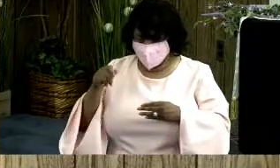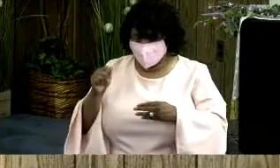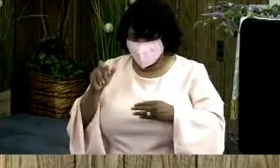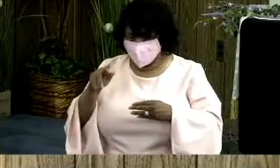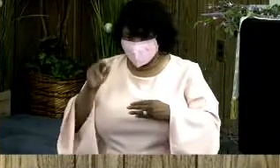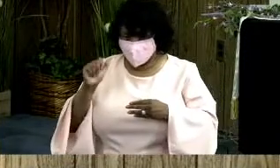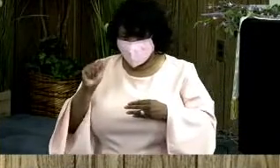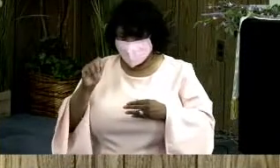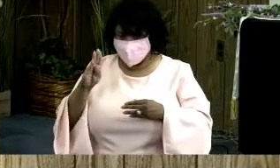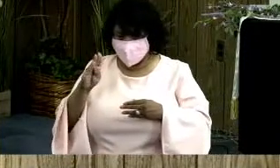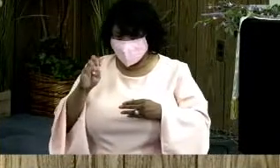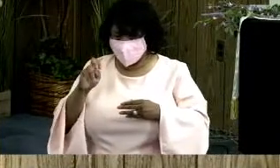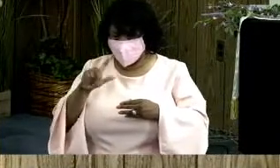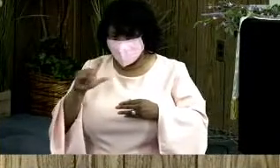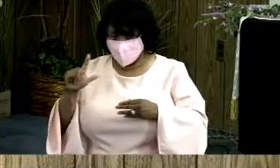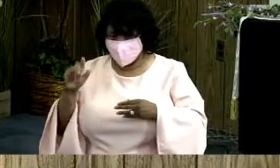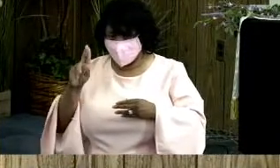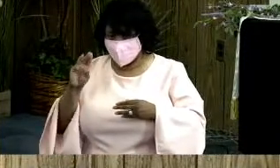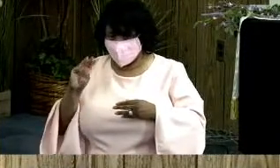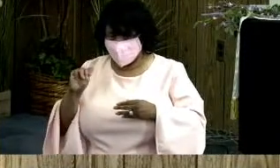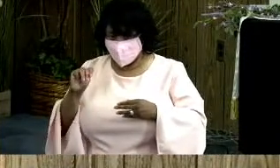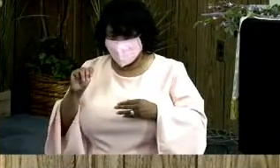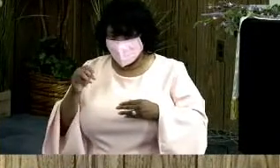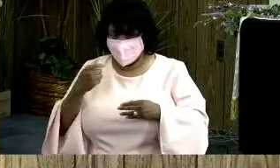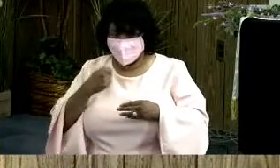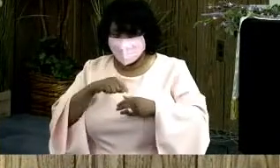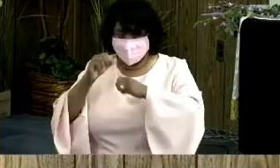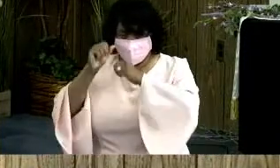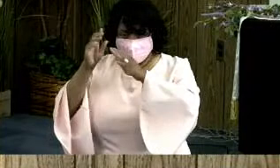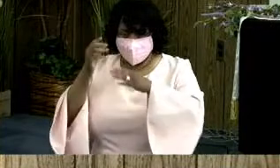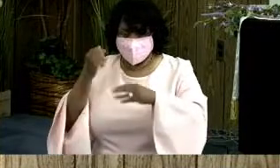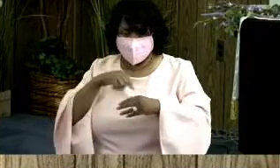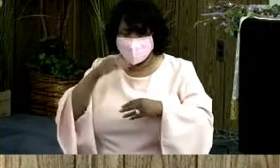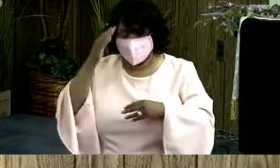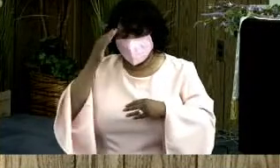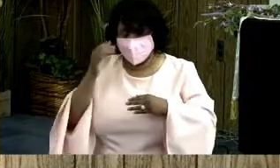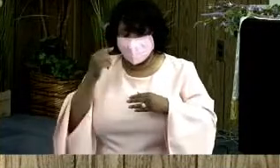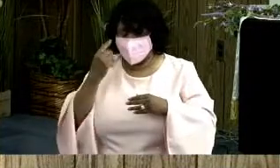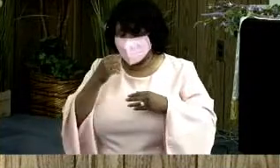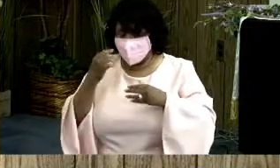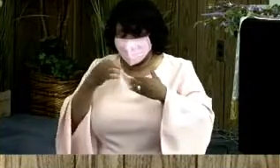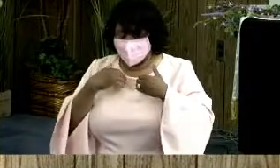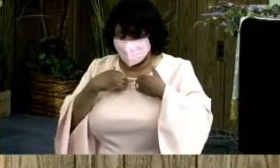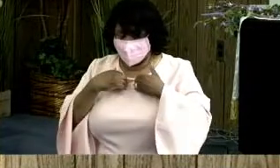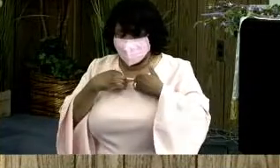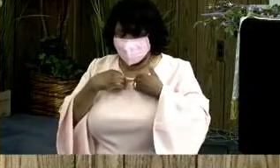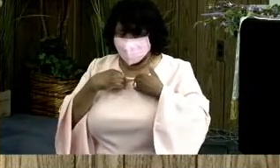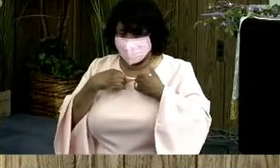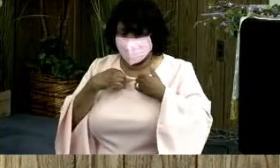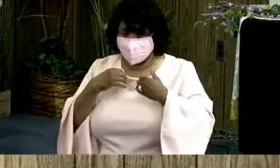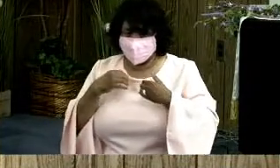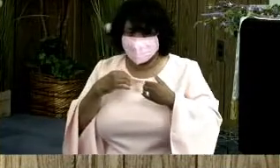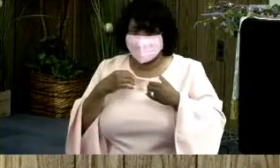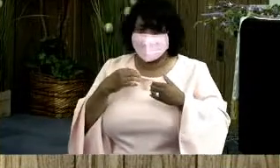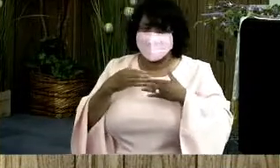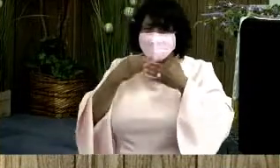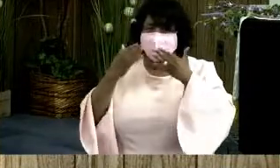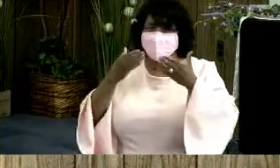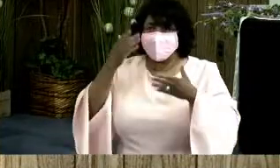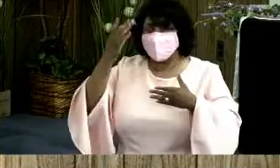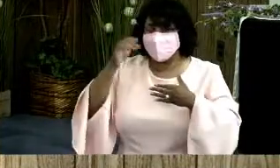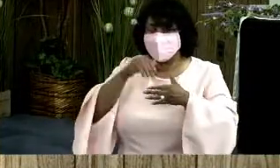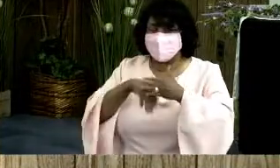but Father, we know who has the power over him. So thank you in the name of Jesus, I